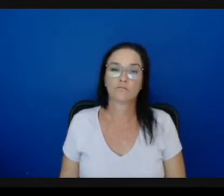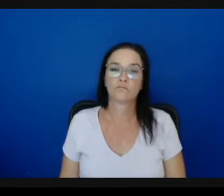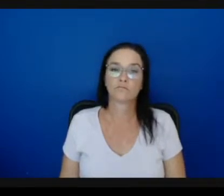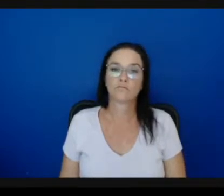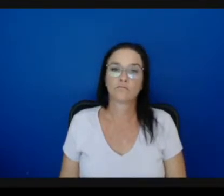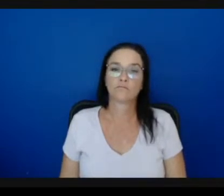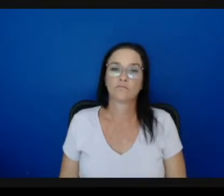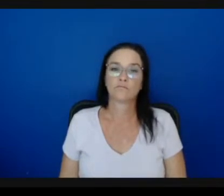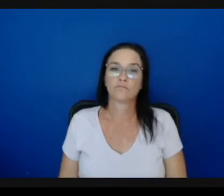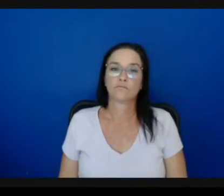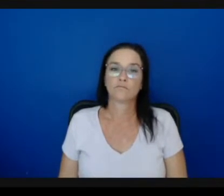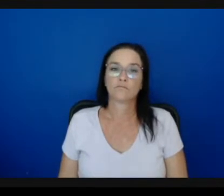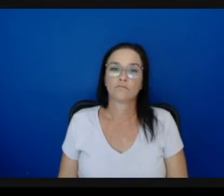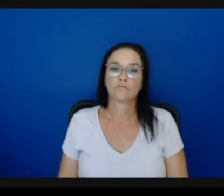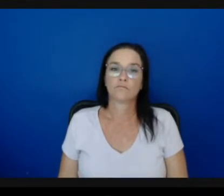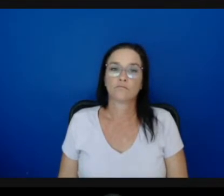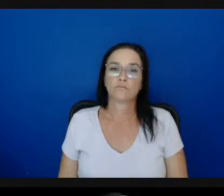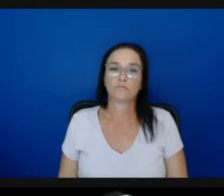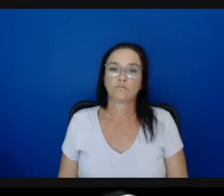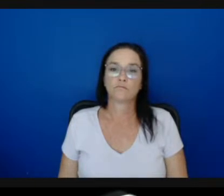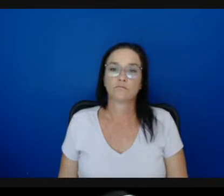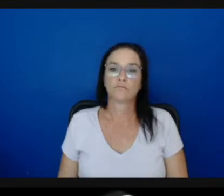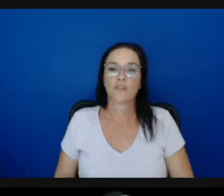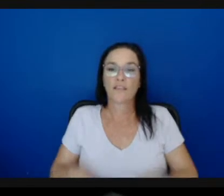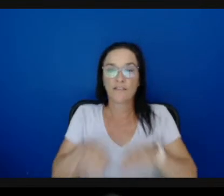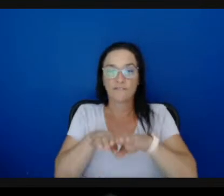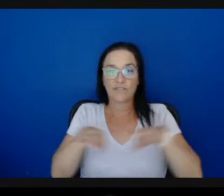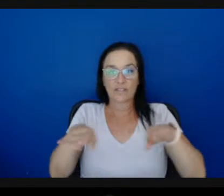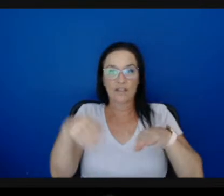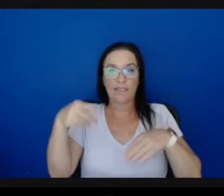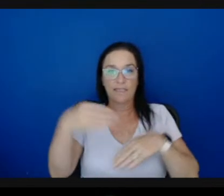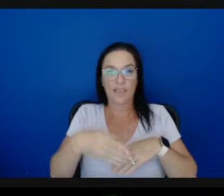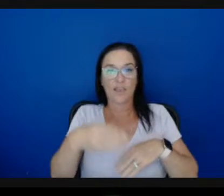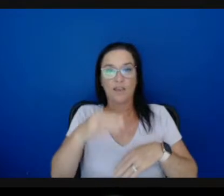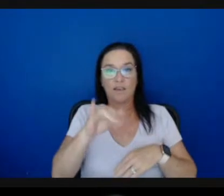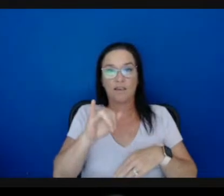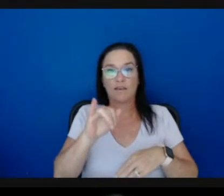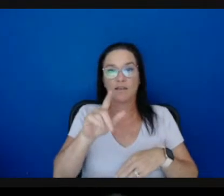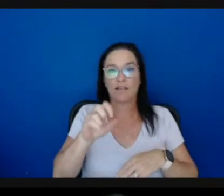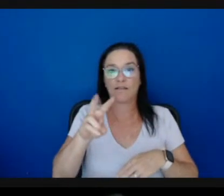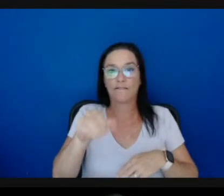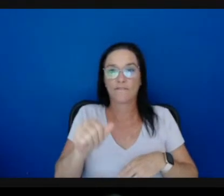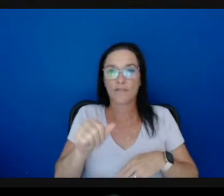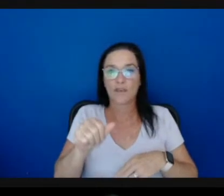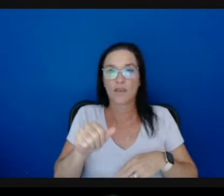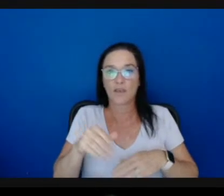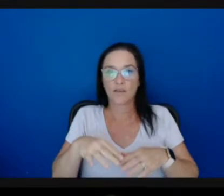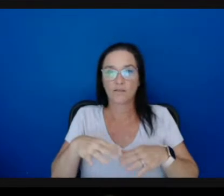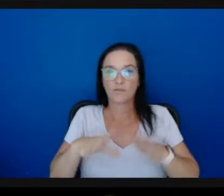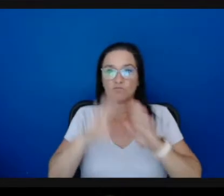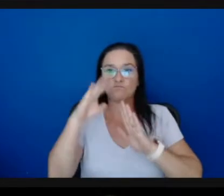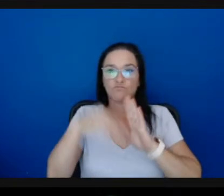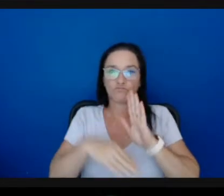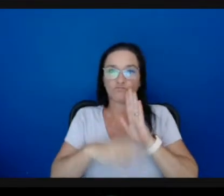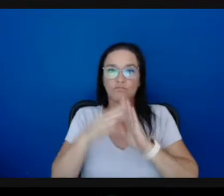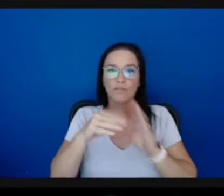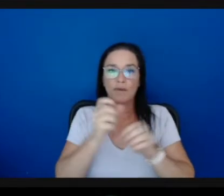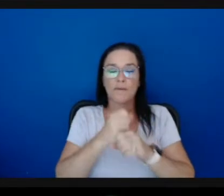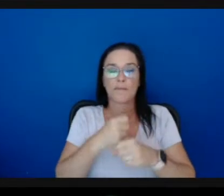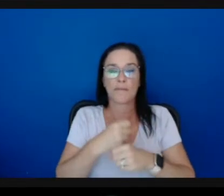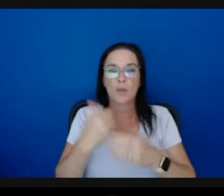So the vents at I'ilewa waxed and waned, made a new flow called the Kahina